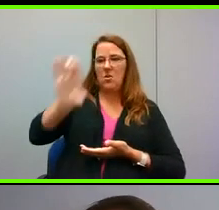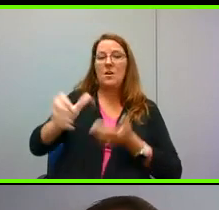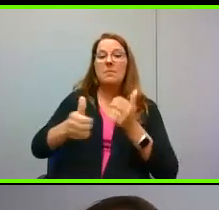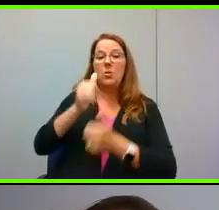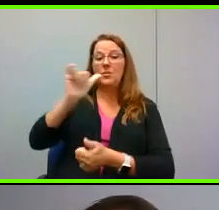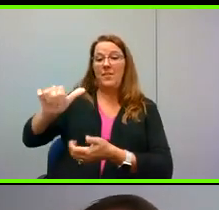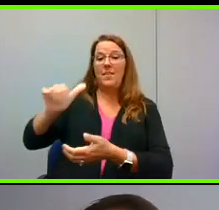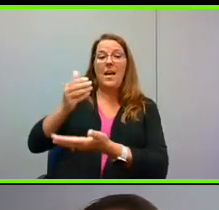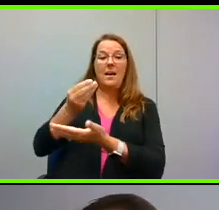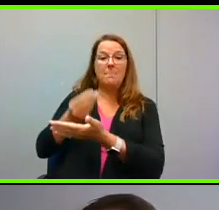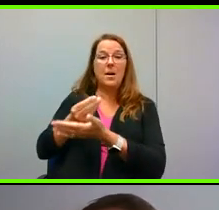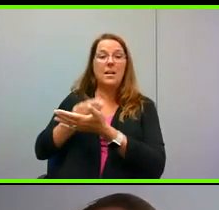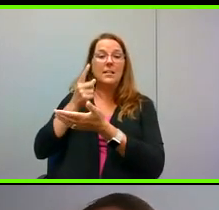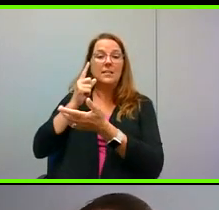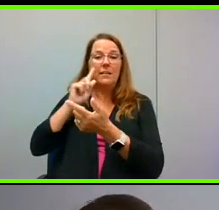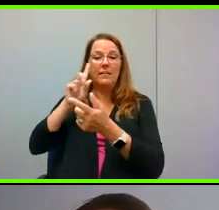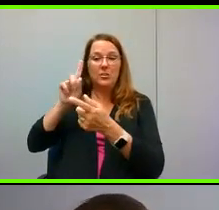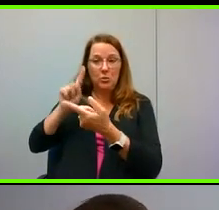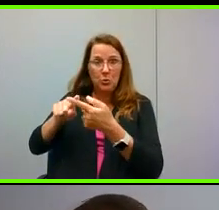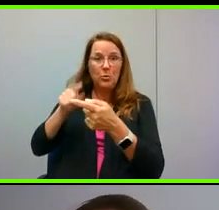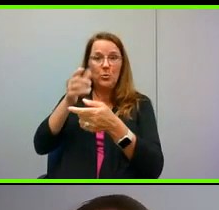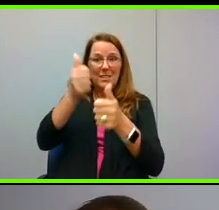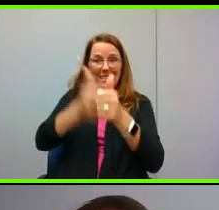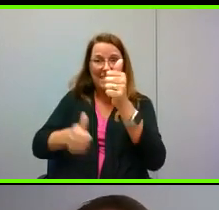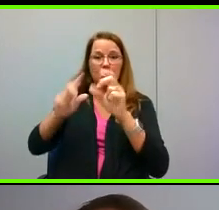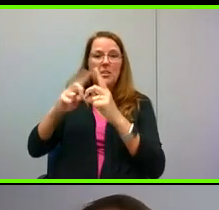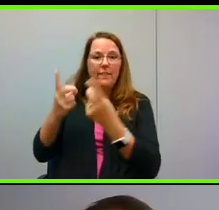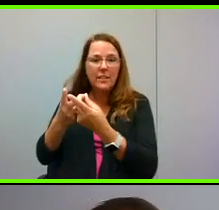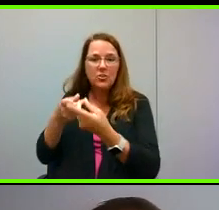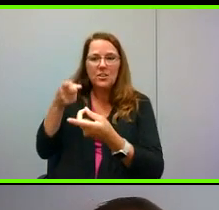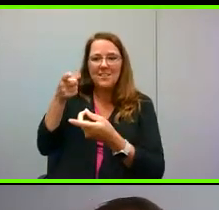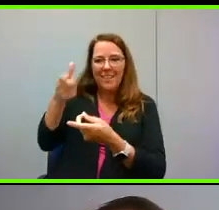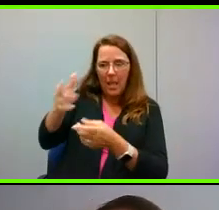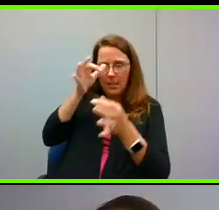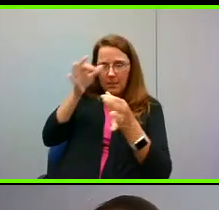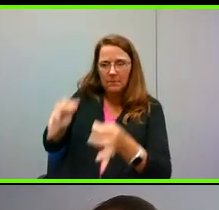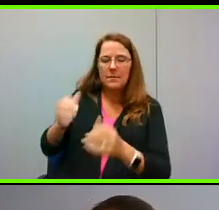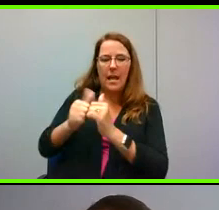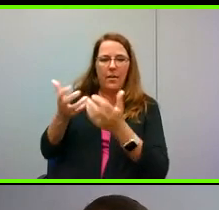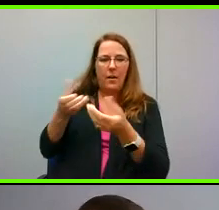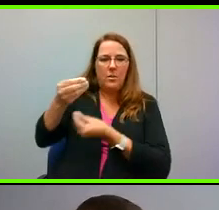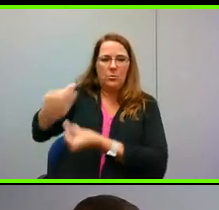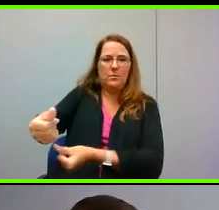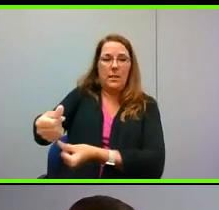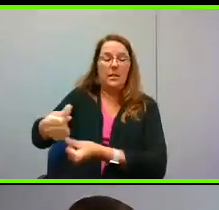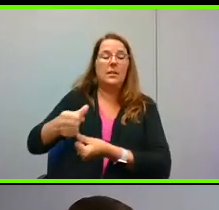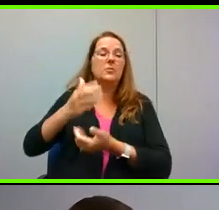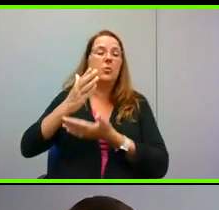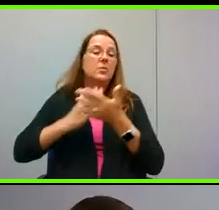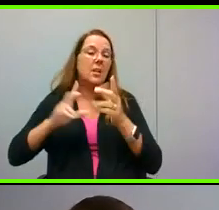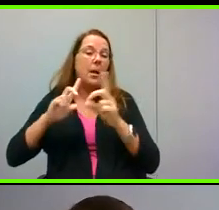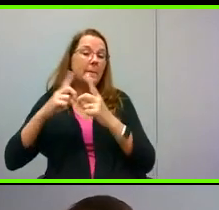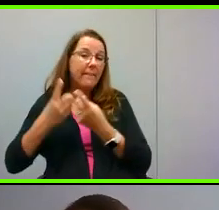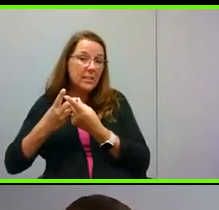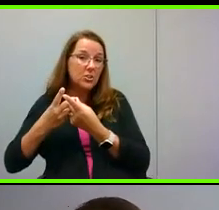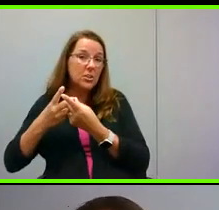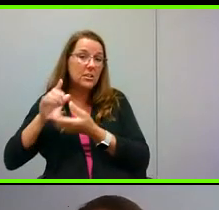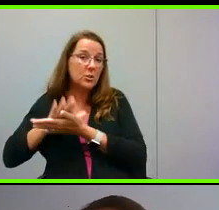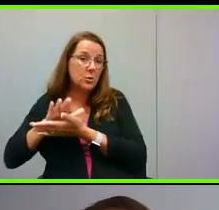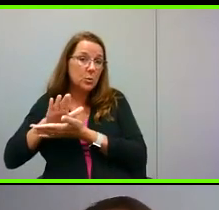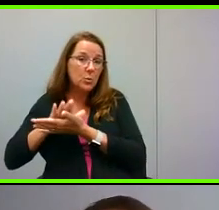About 90% of that goes to divisions to figure out how they want to spend it. And so for divisions that might be